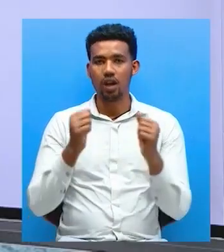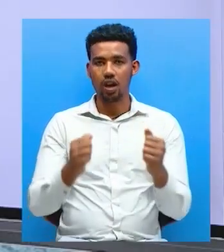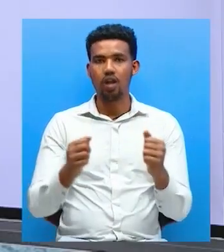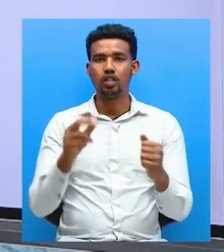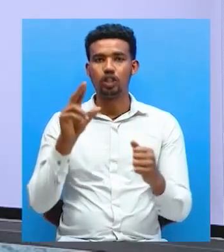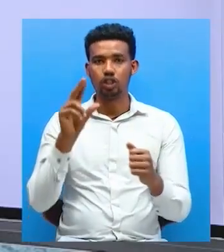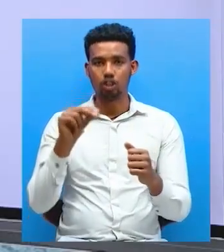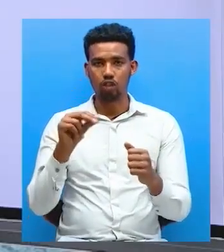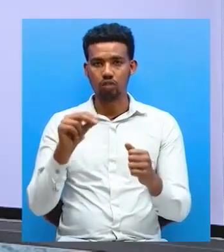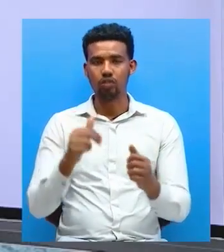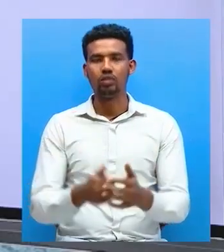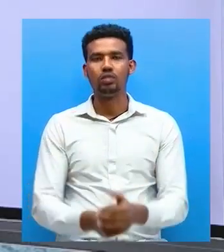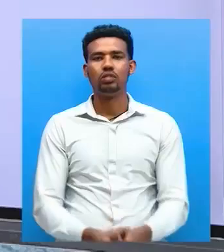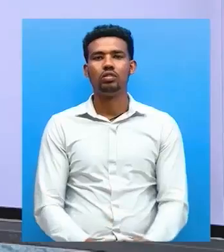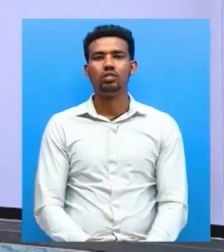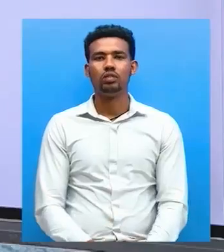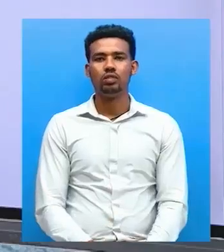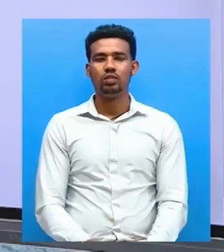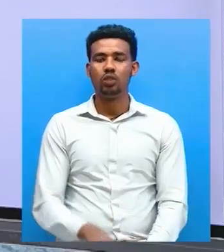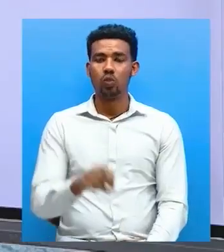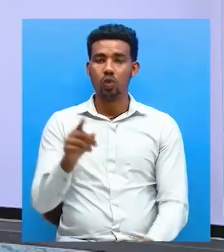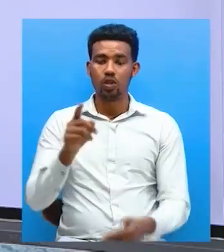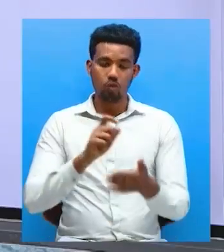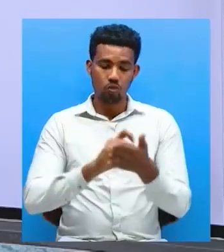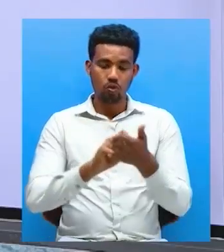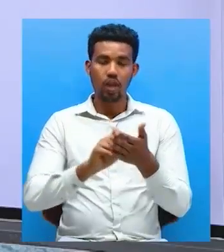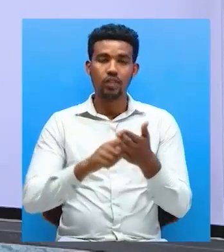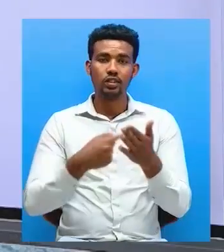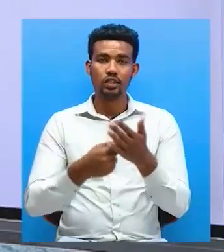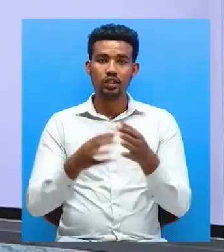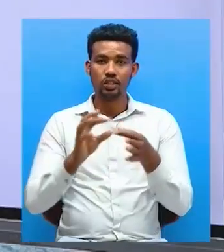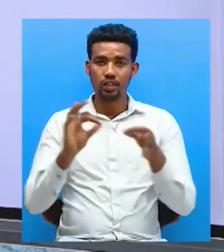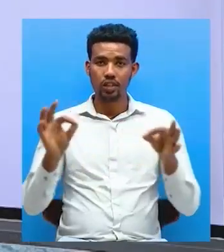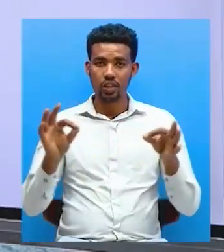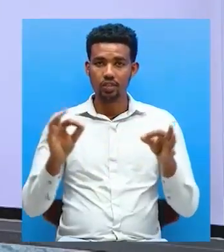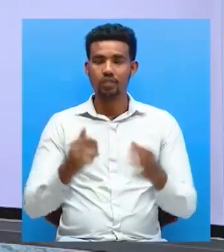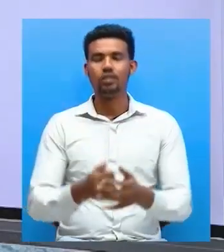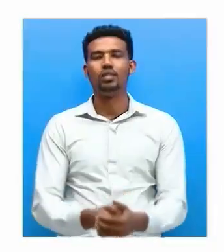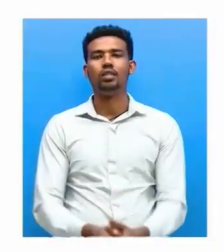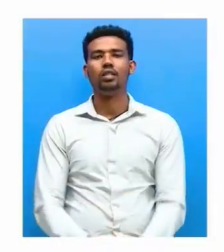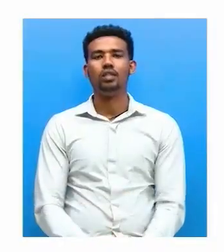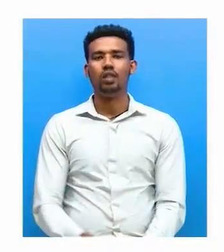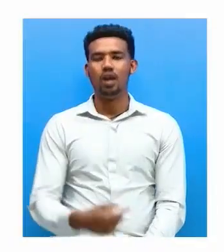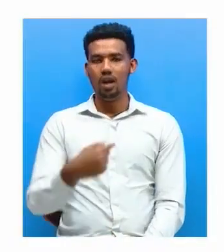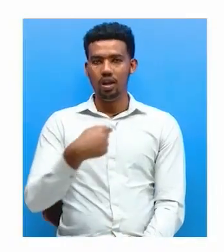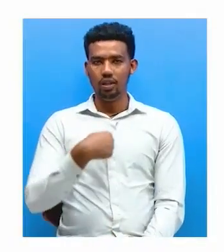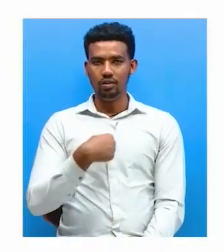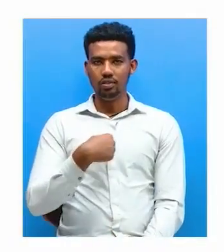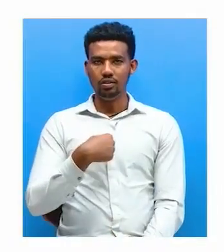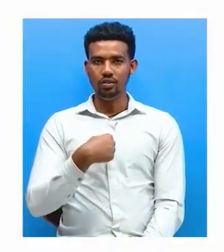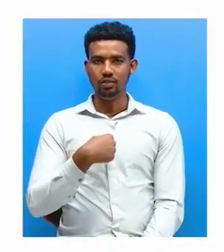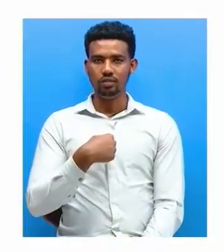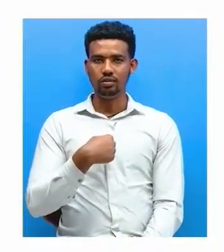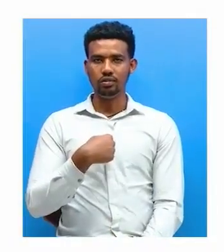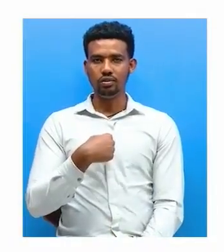cannot. Cannot. When you rewrite this sentence, let me show you. I